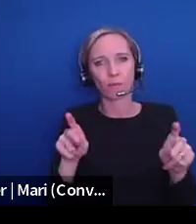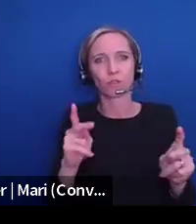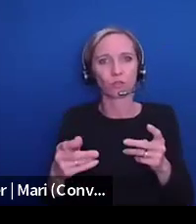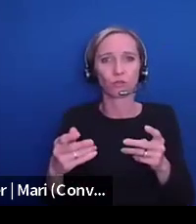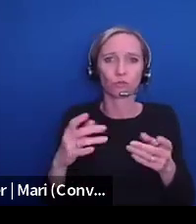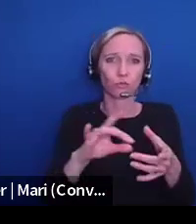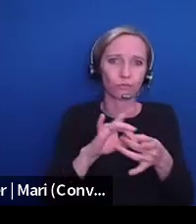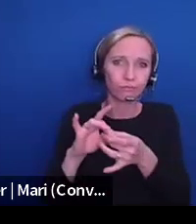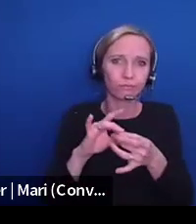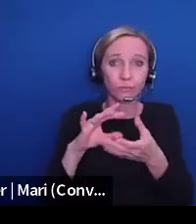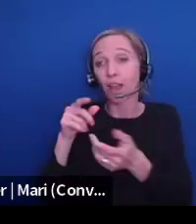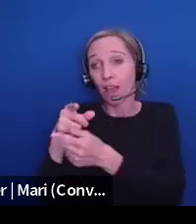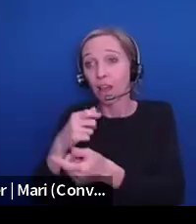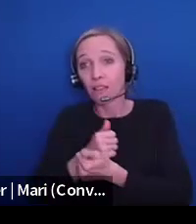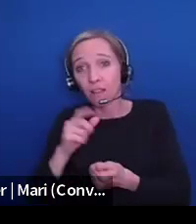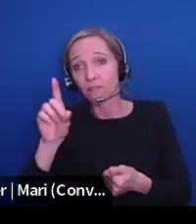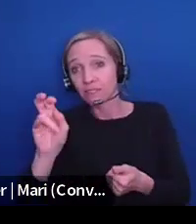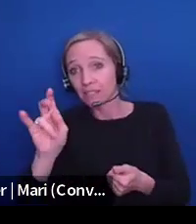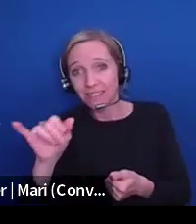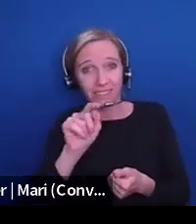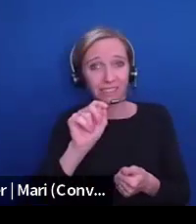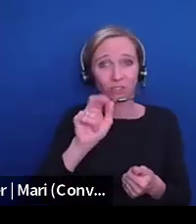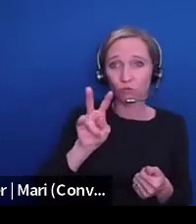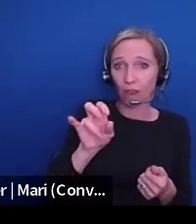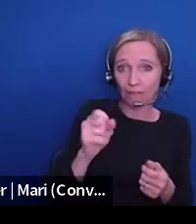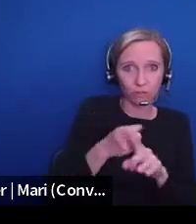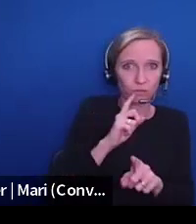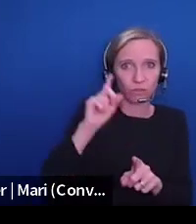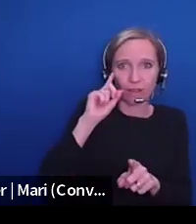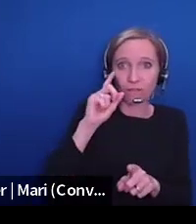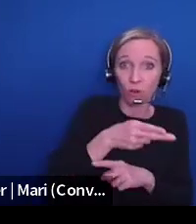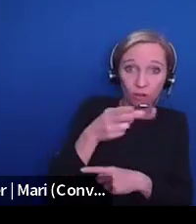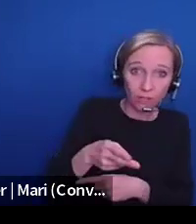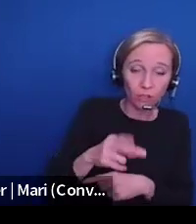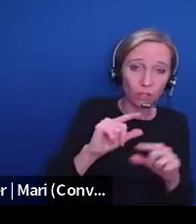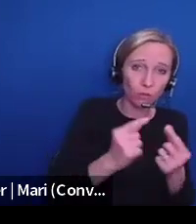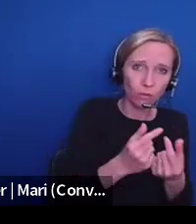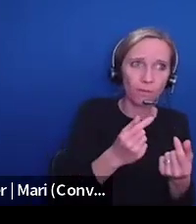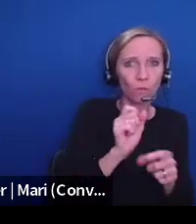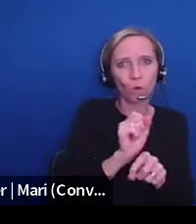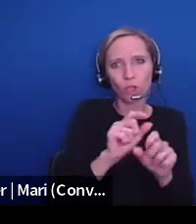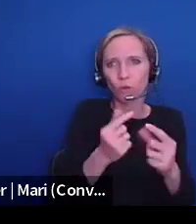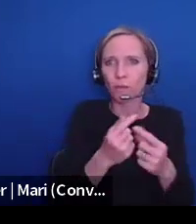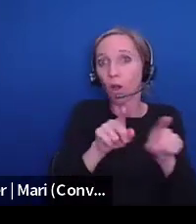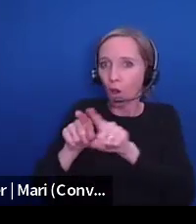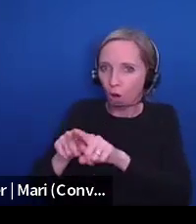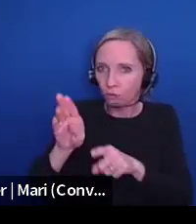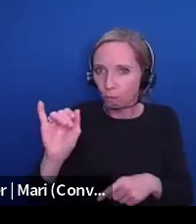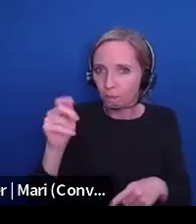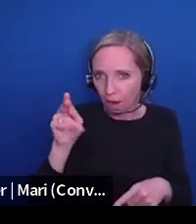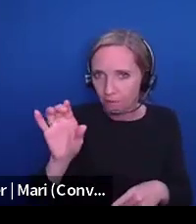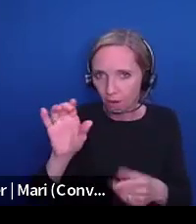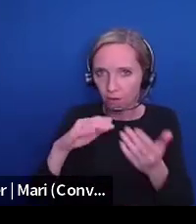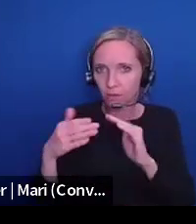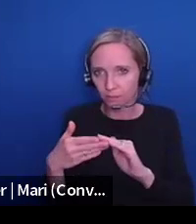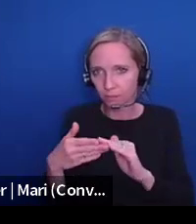love, for instance, having Destiny and Travis here, who are from the Deaf and Hard of Hearing working group, but they're also BIPOC community members, right? And like